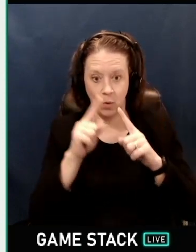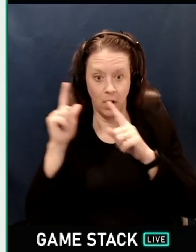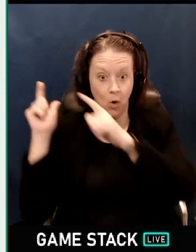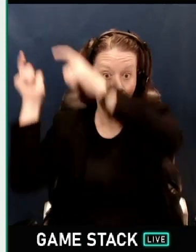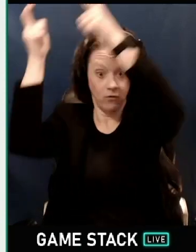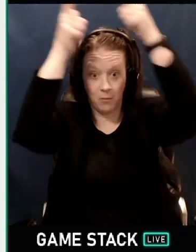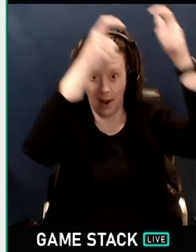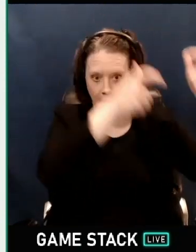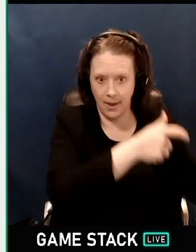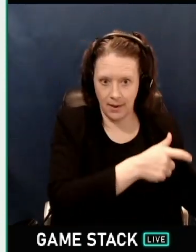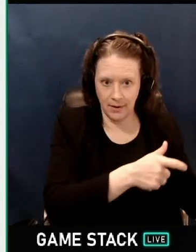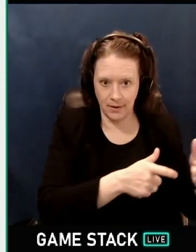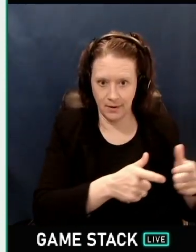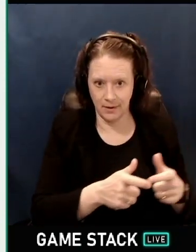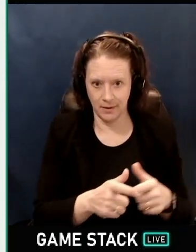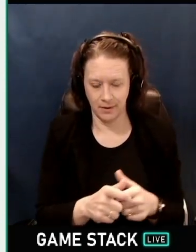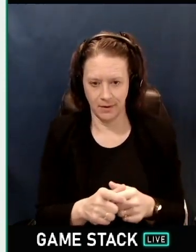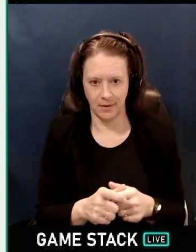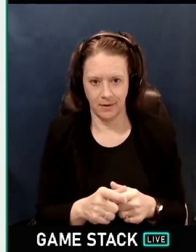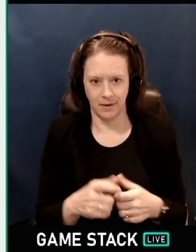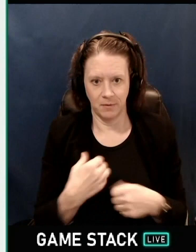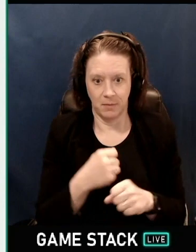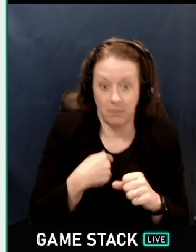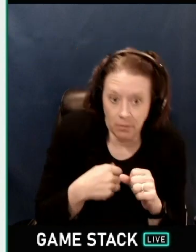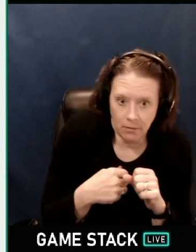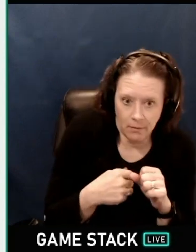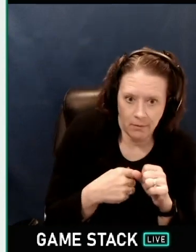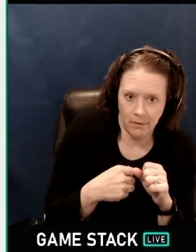and made me kind of duck when I did that.